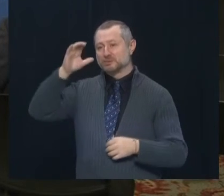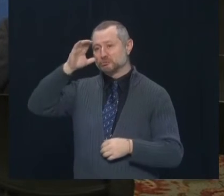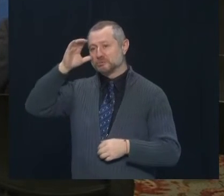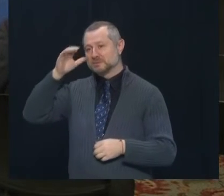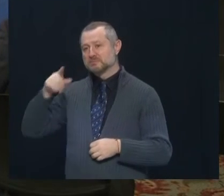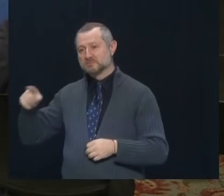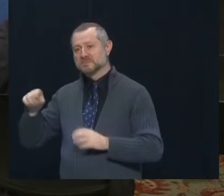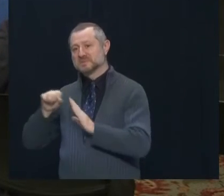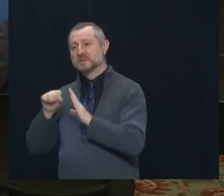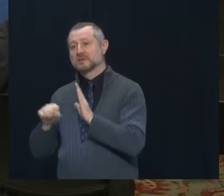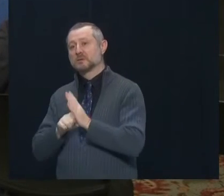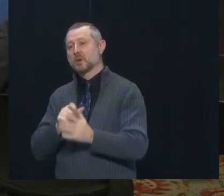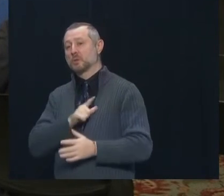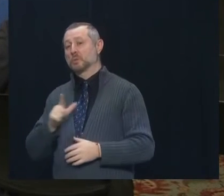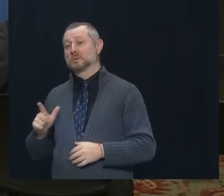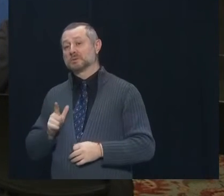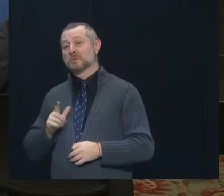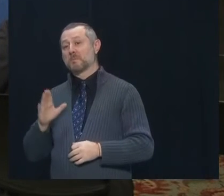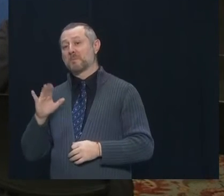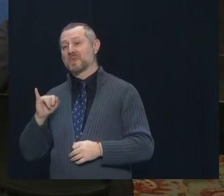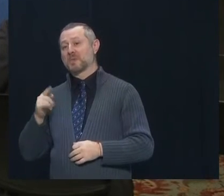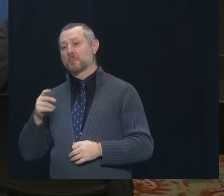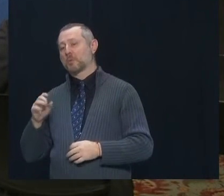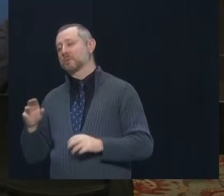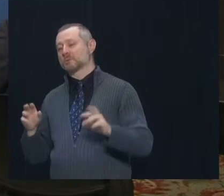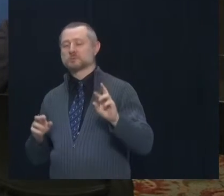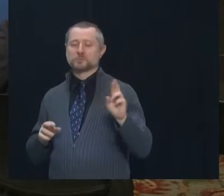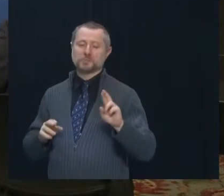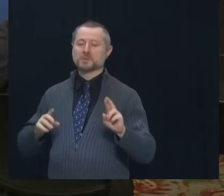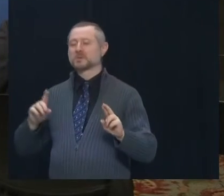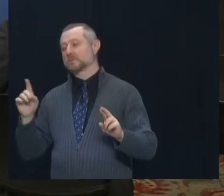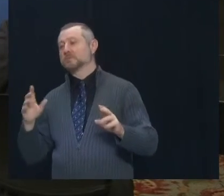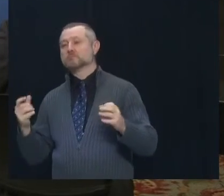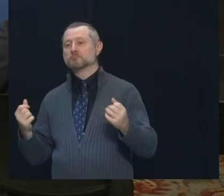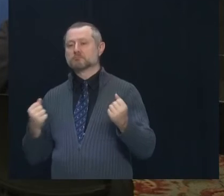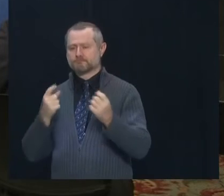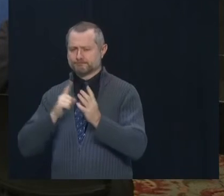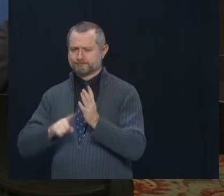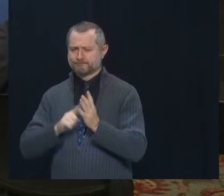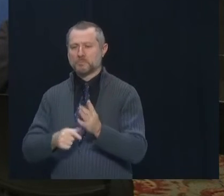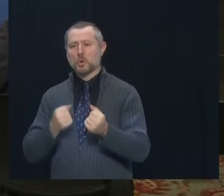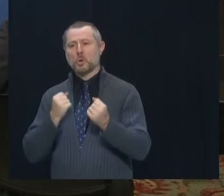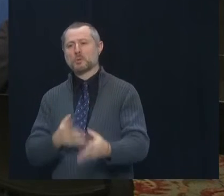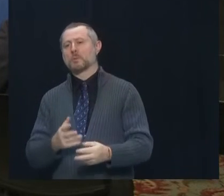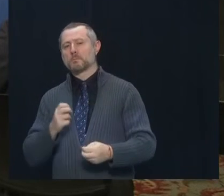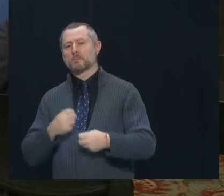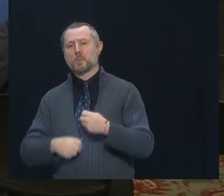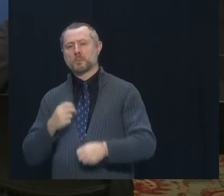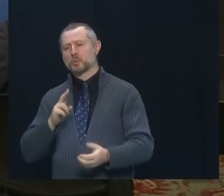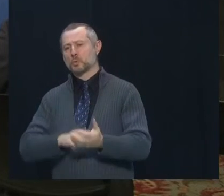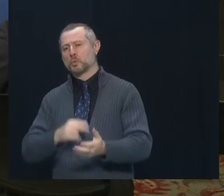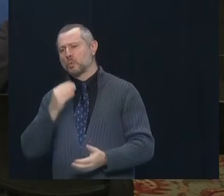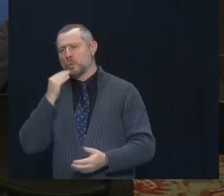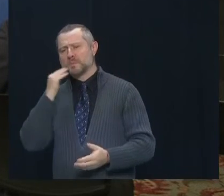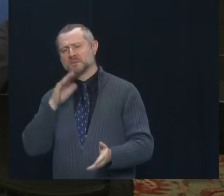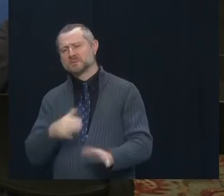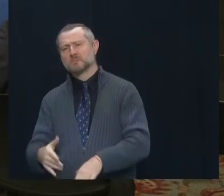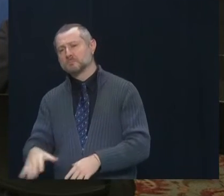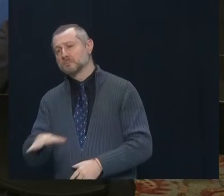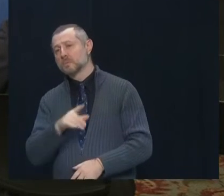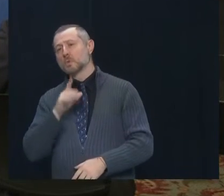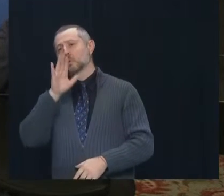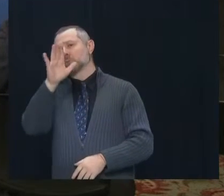a bipartisan effort to find out the problems in nursing homes. My question to you is, why not reach out